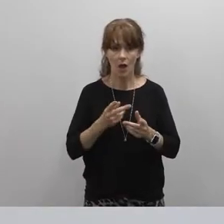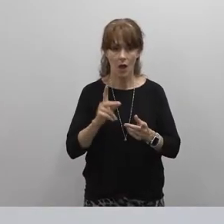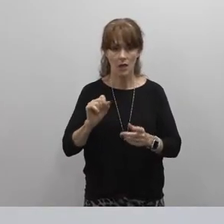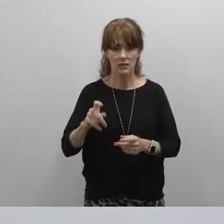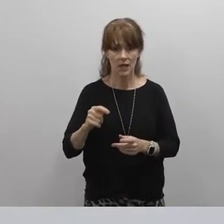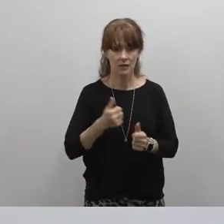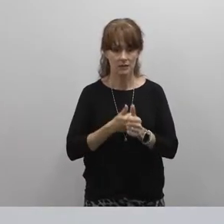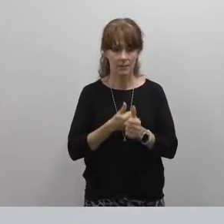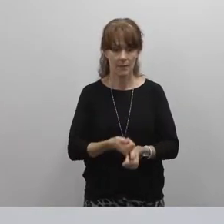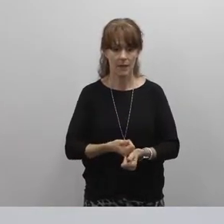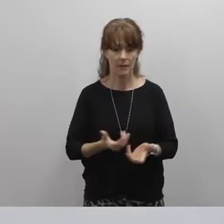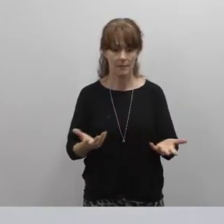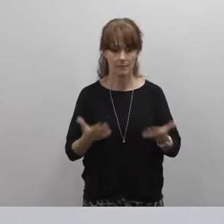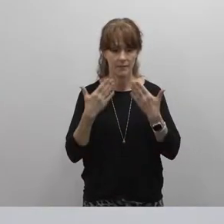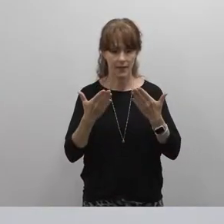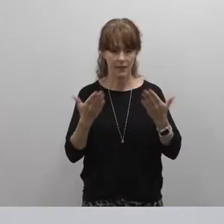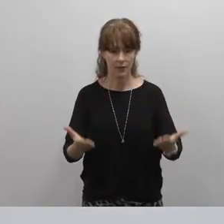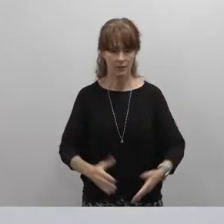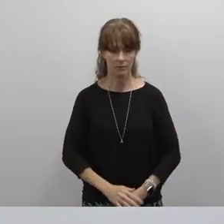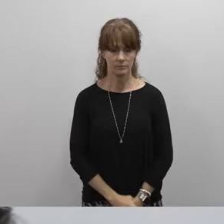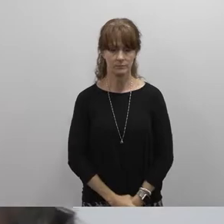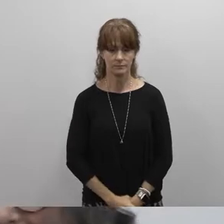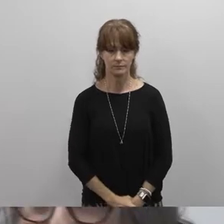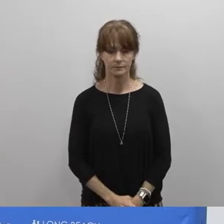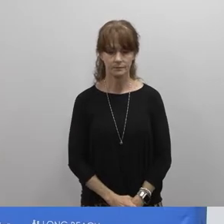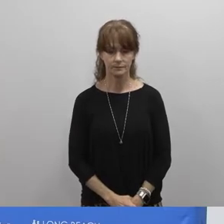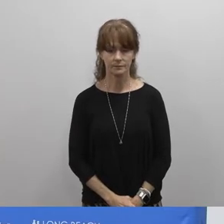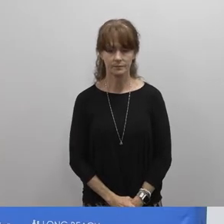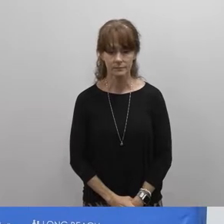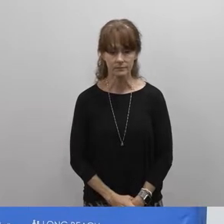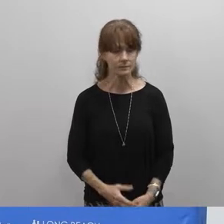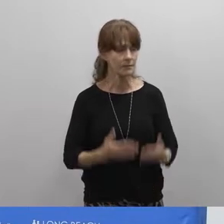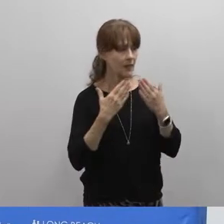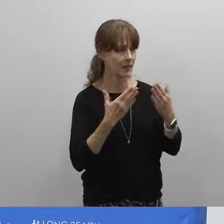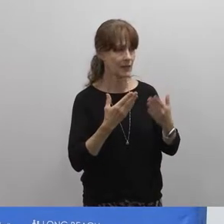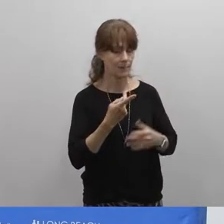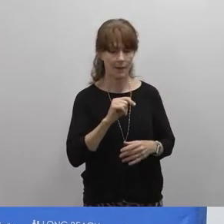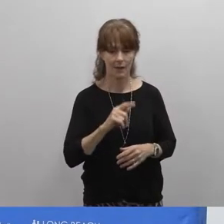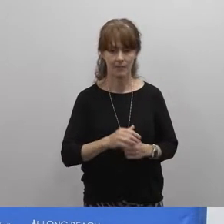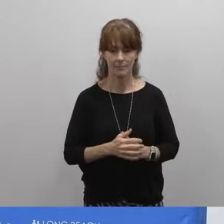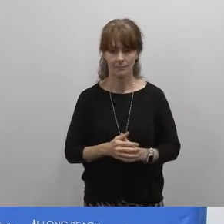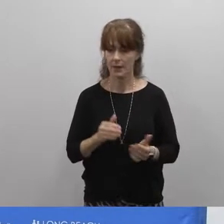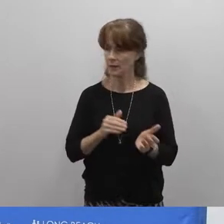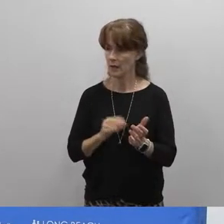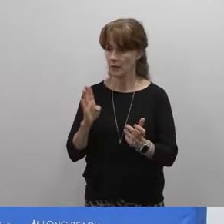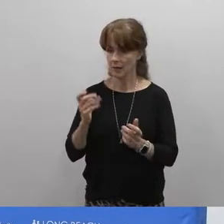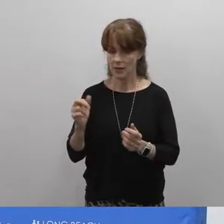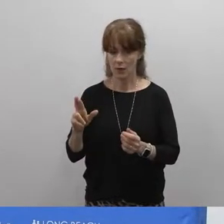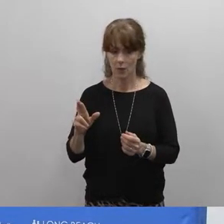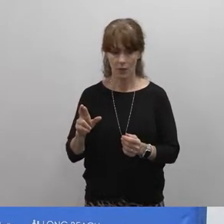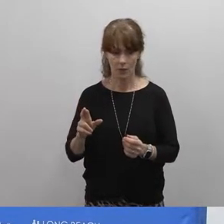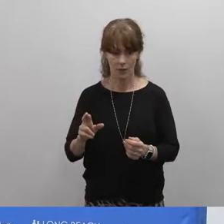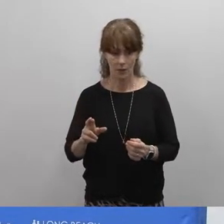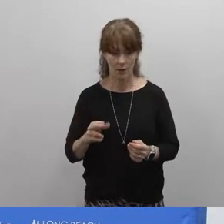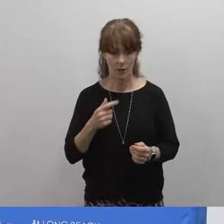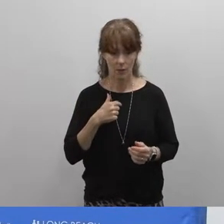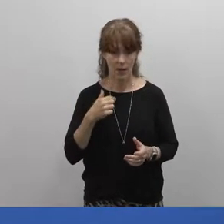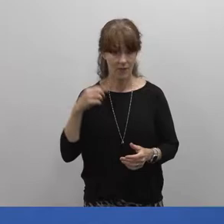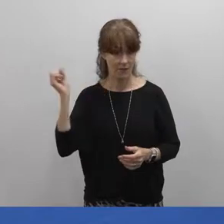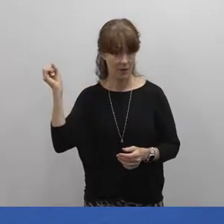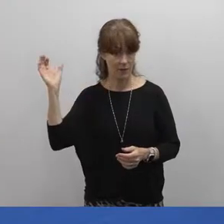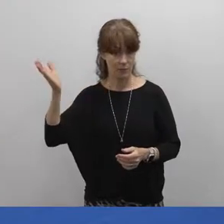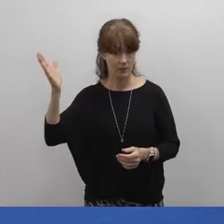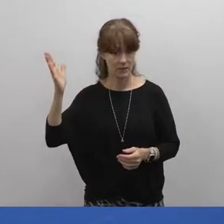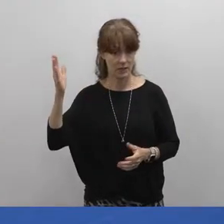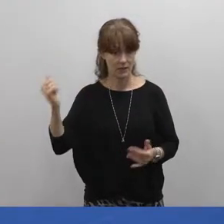in compliance? Thank you. Thank you, Pamela. Dr. Baker, I know that we have a big facilities presentation this